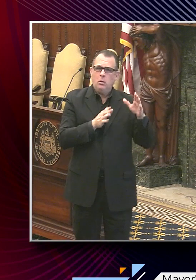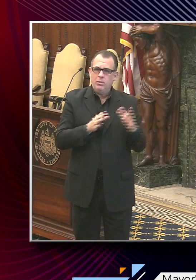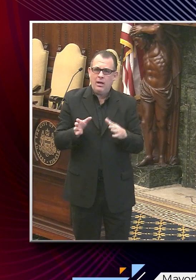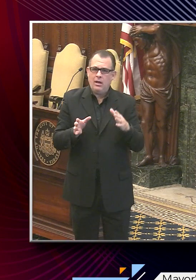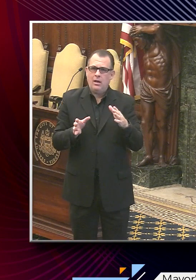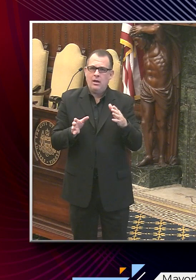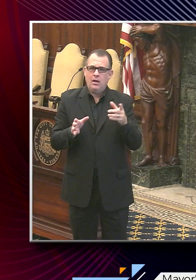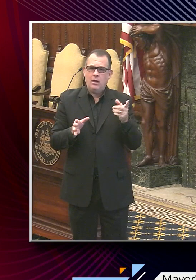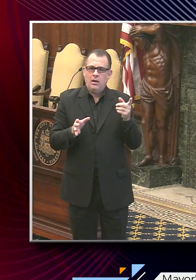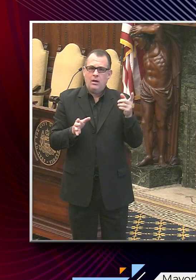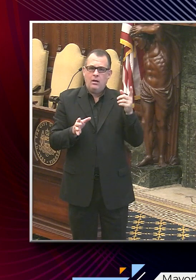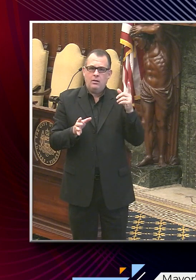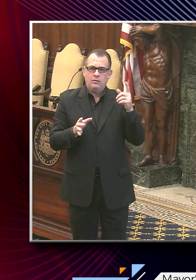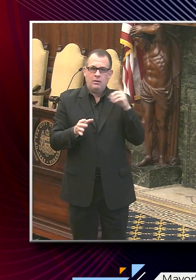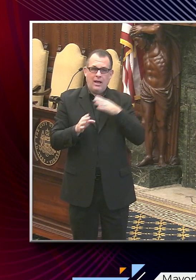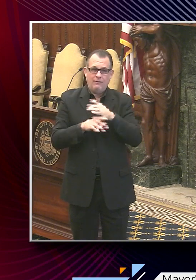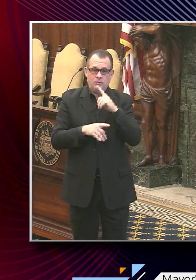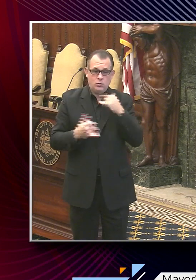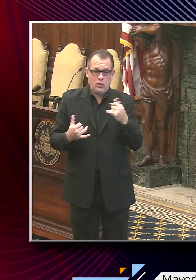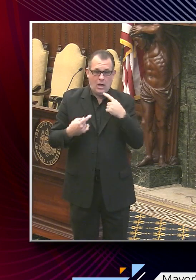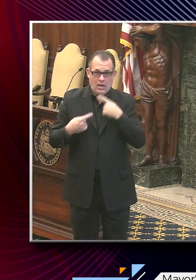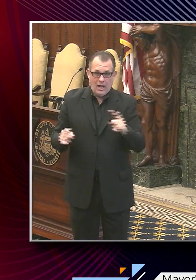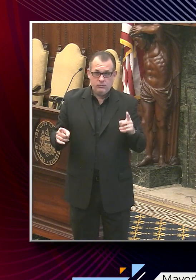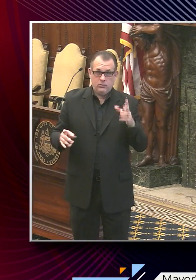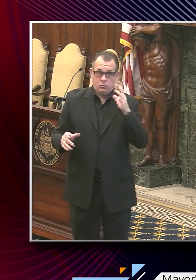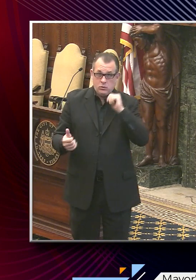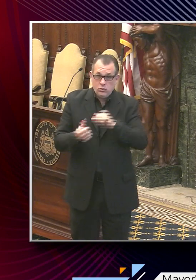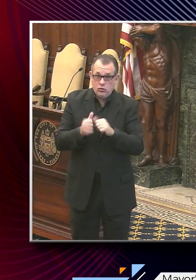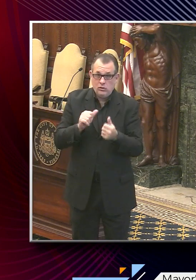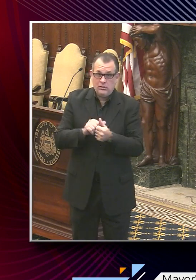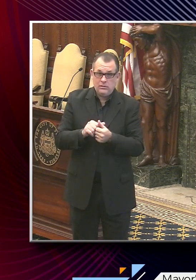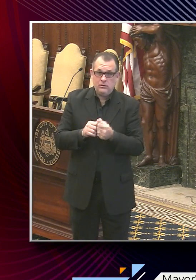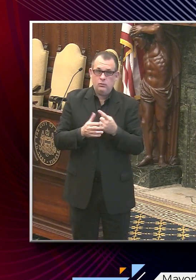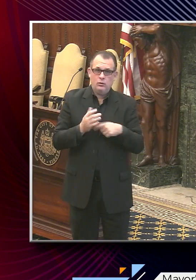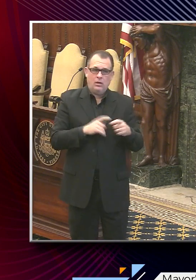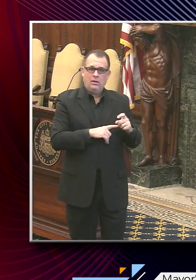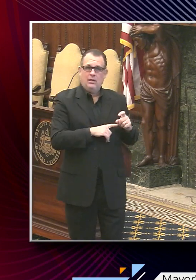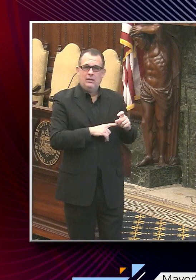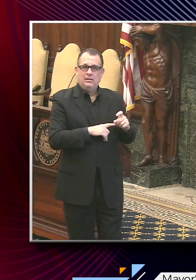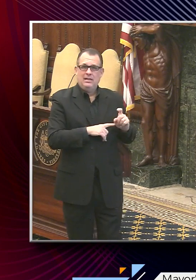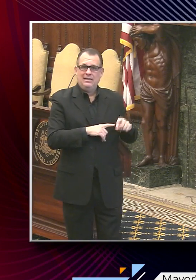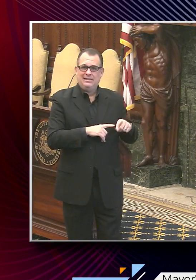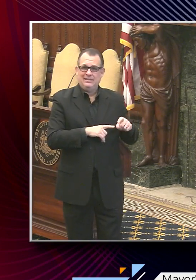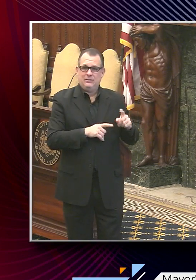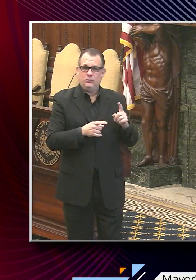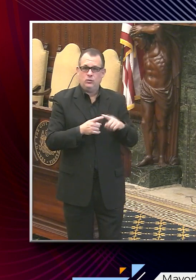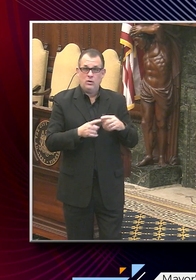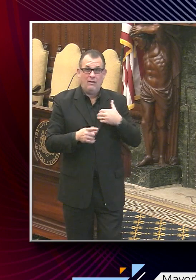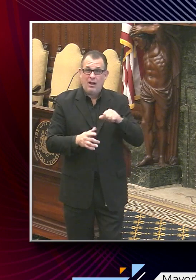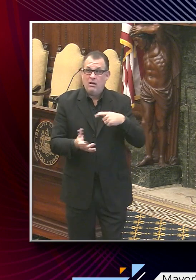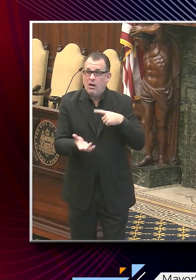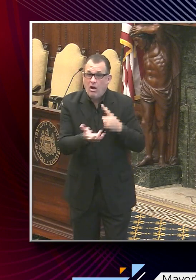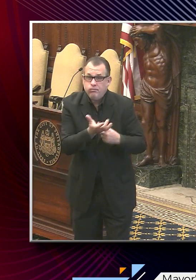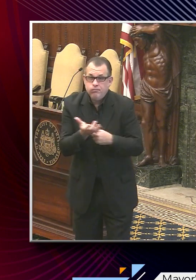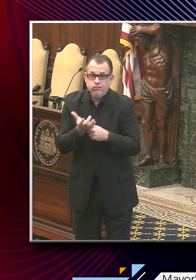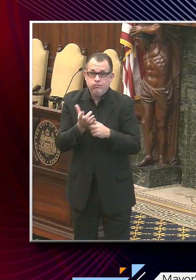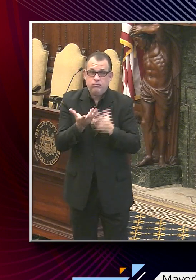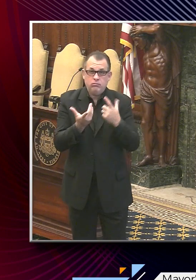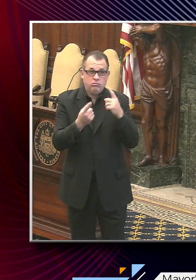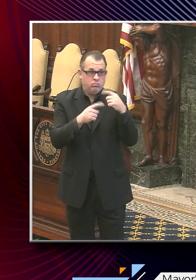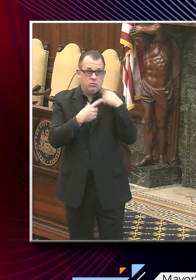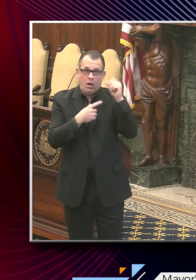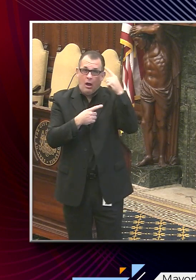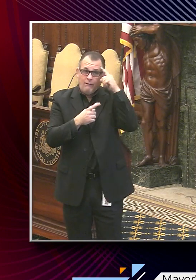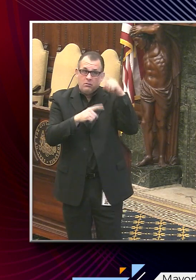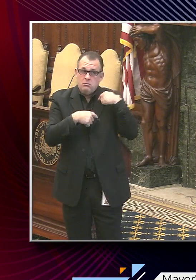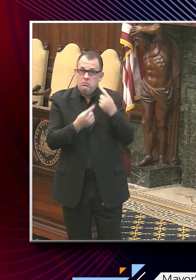Obviously, this announcement today dramatically changes what the need might be. Did you have any discussions with the governor over the weekend